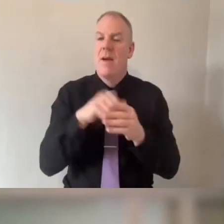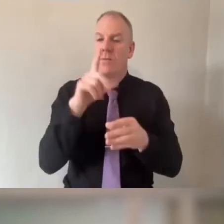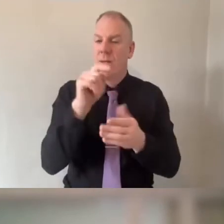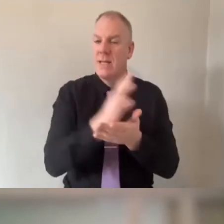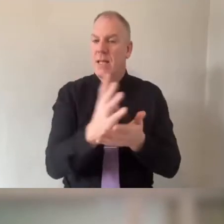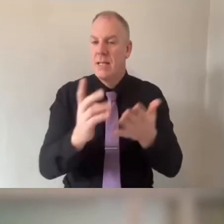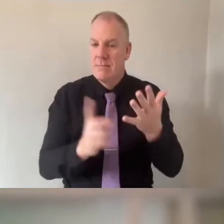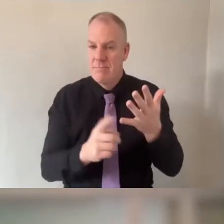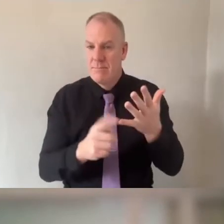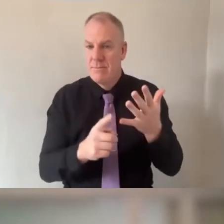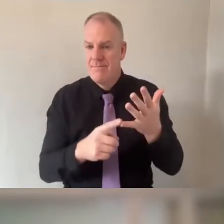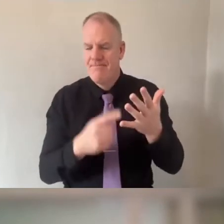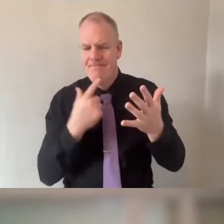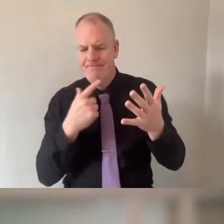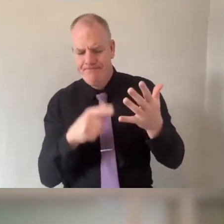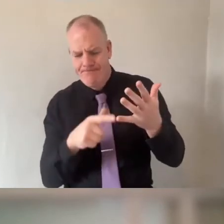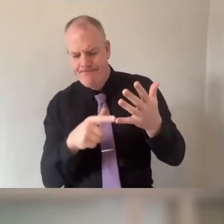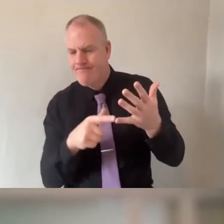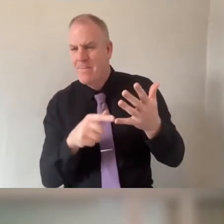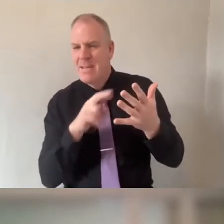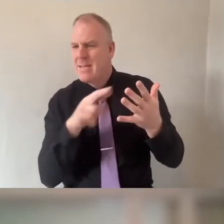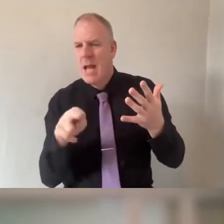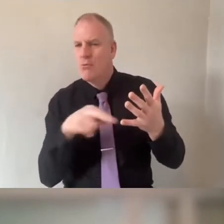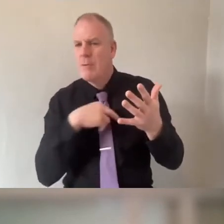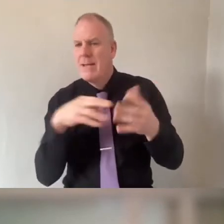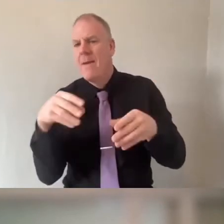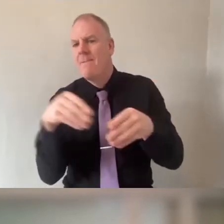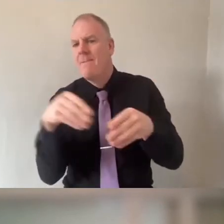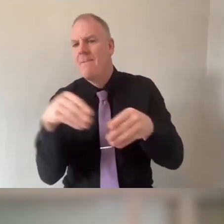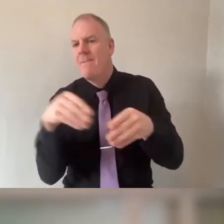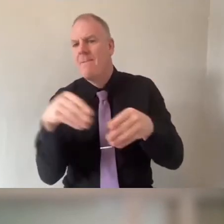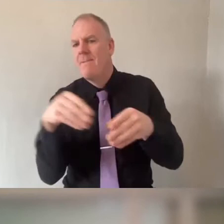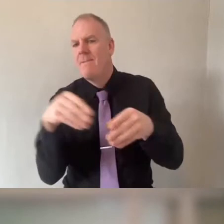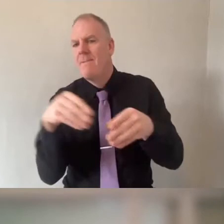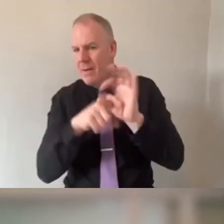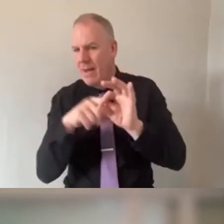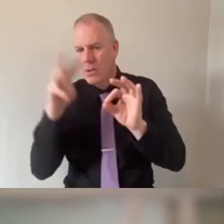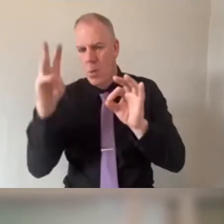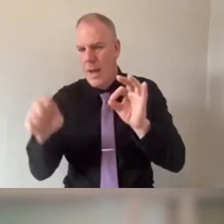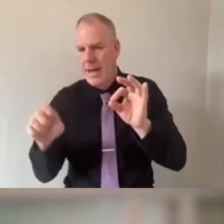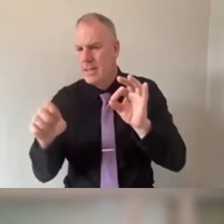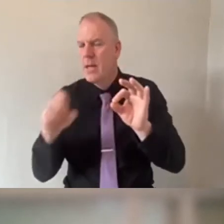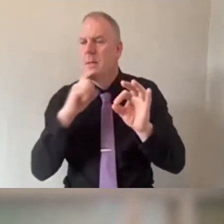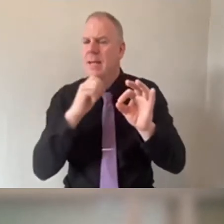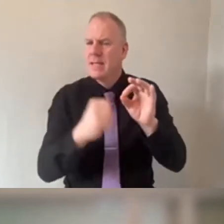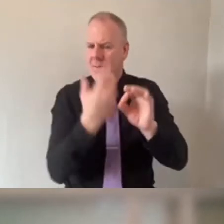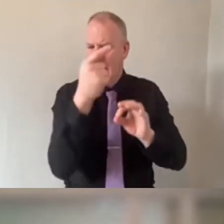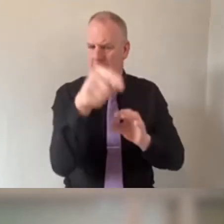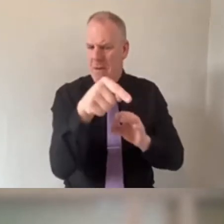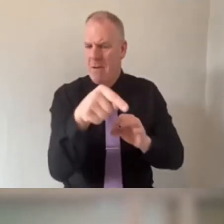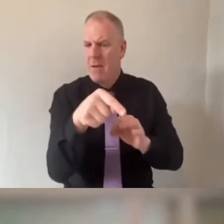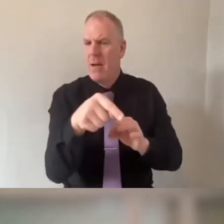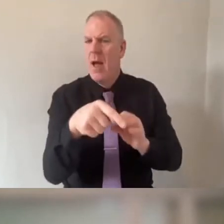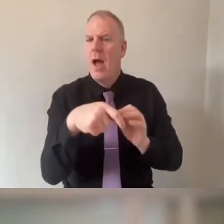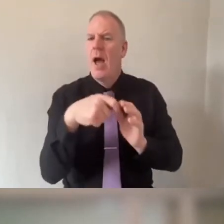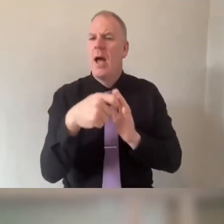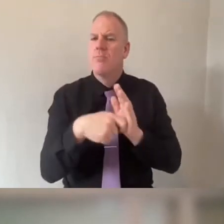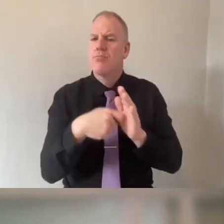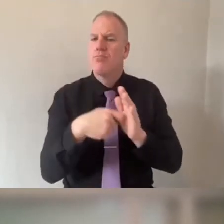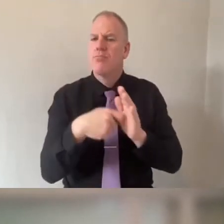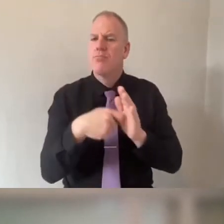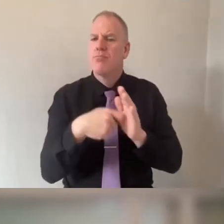time was something that didn't directly involve Qualifications Wales, but an important development. And it links to Padraig's comment earlier on